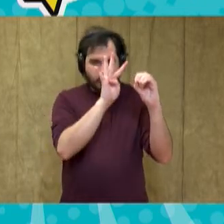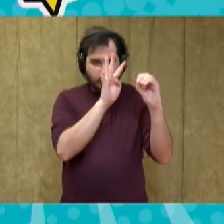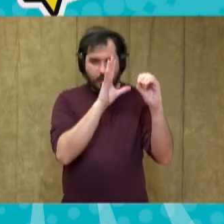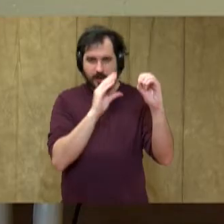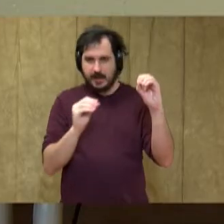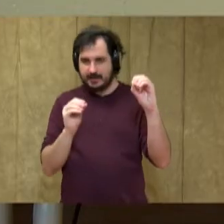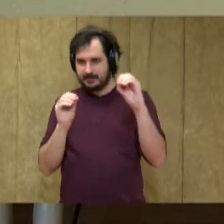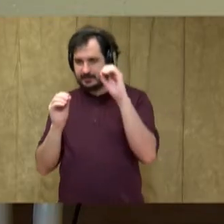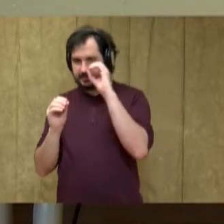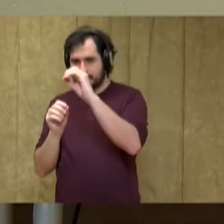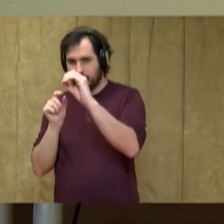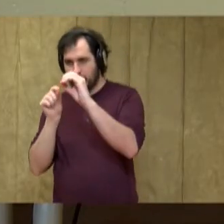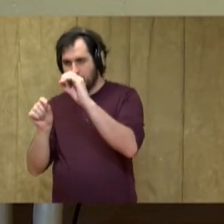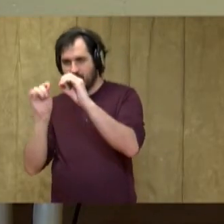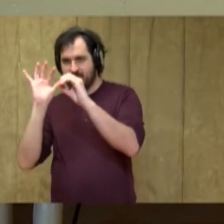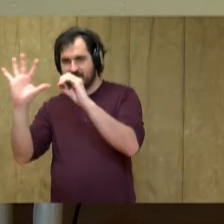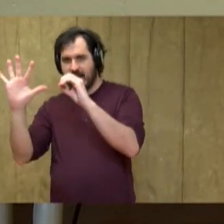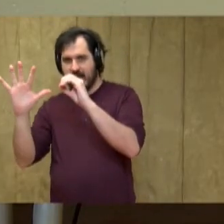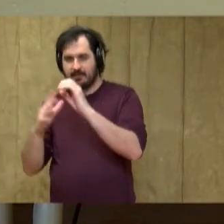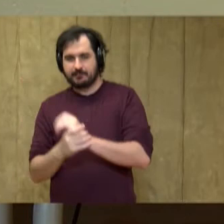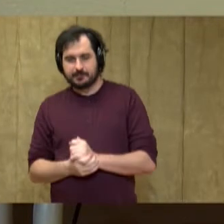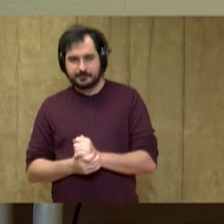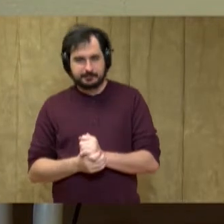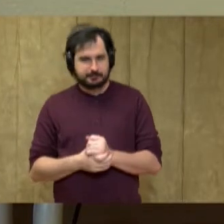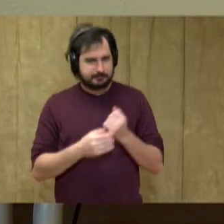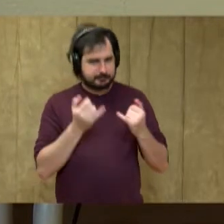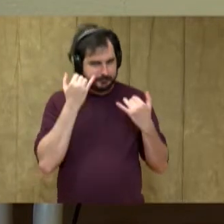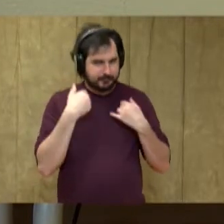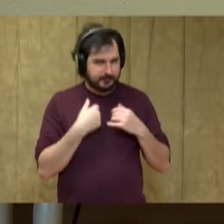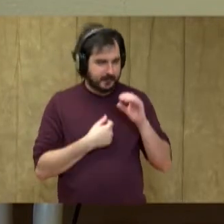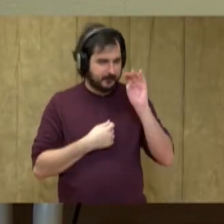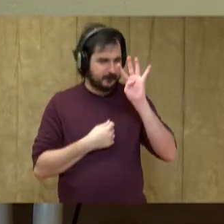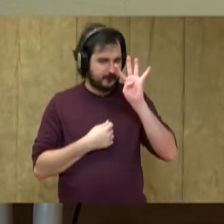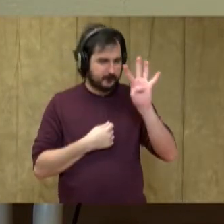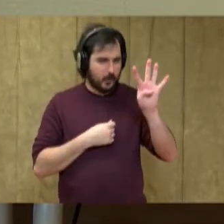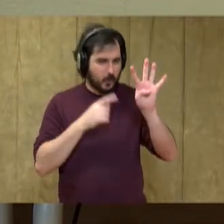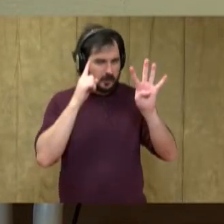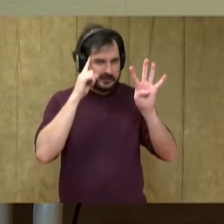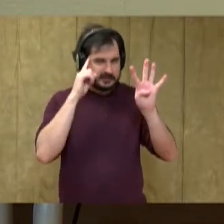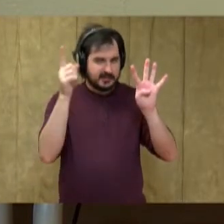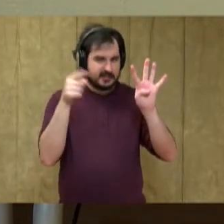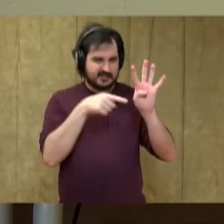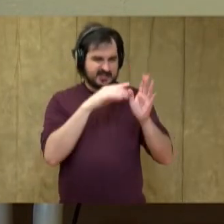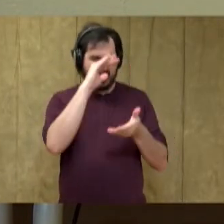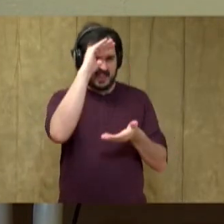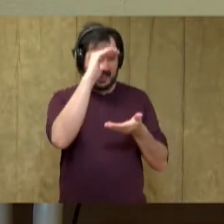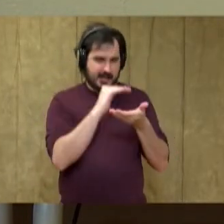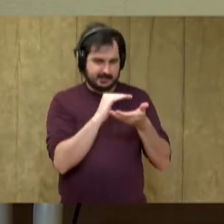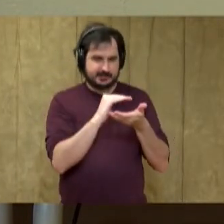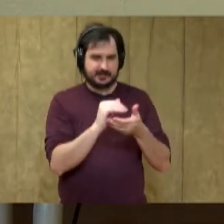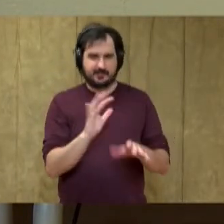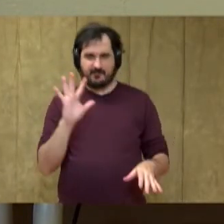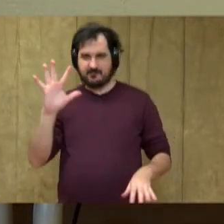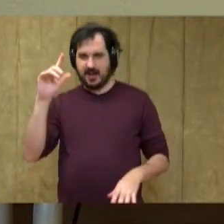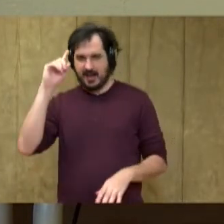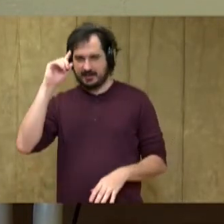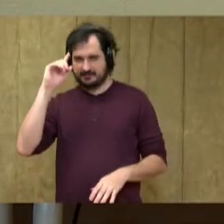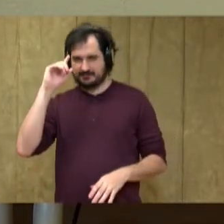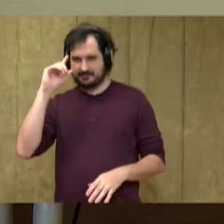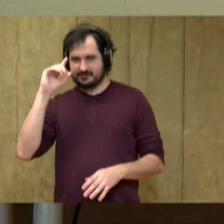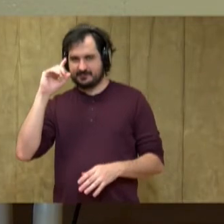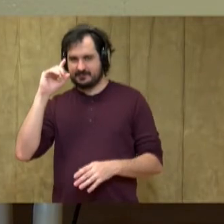5. Well, if I have 4 tenths, I know that's less than 5 tenths. So is that going to be greater